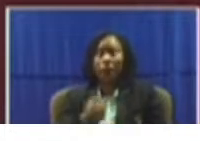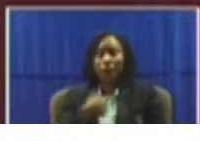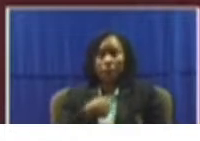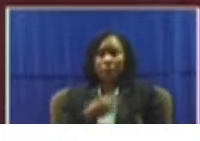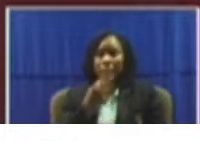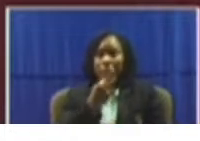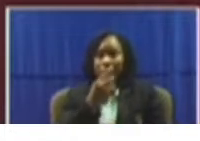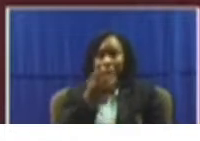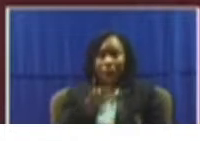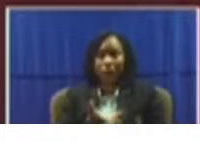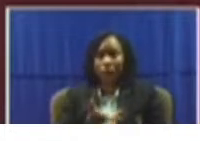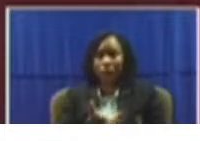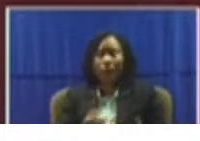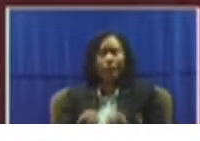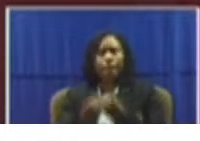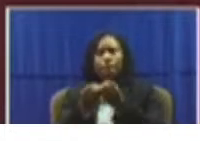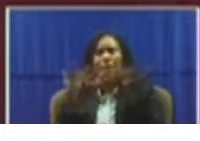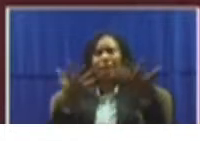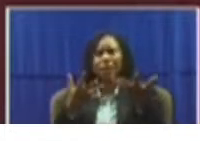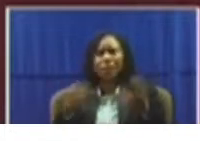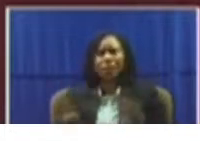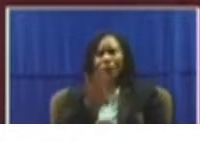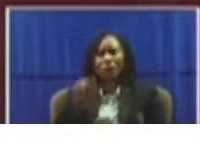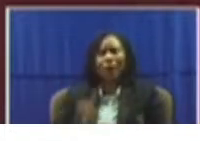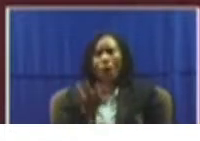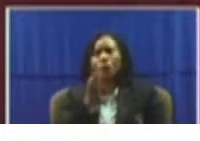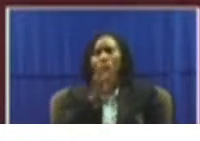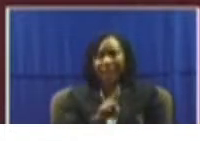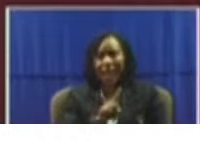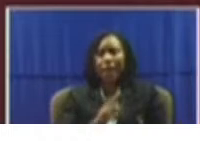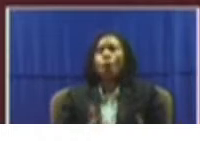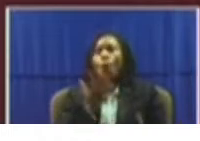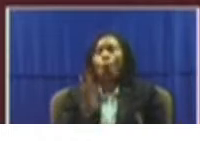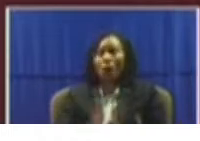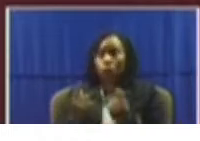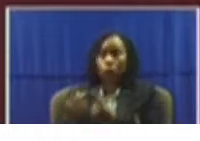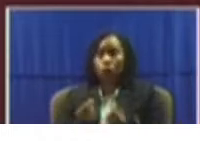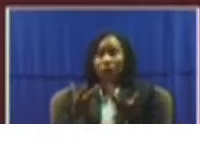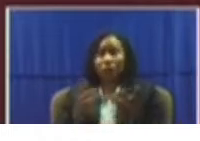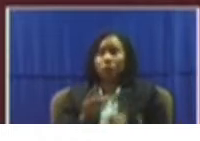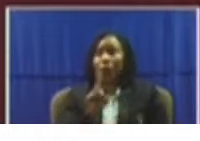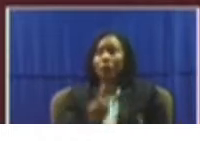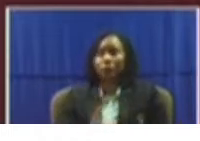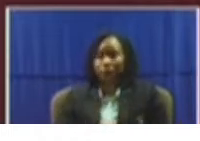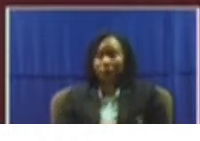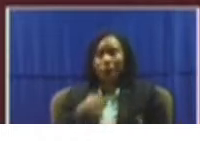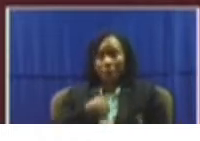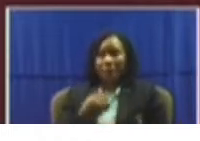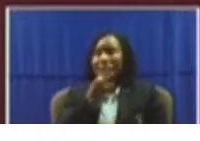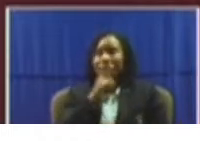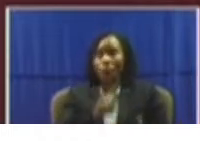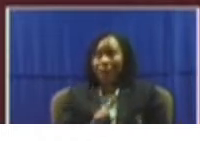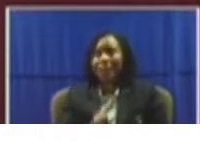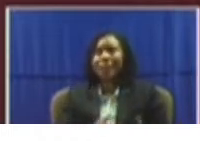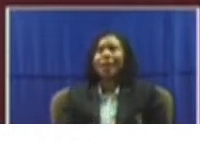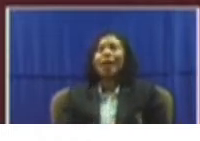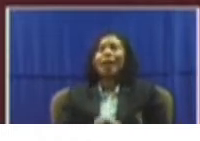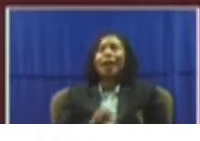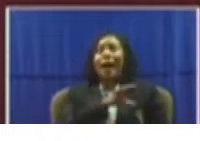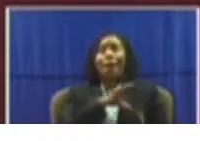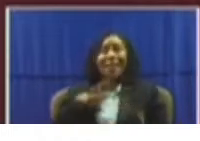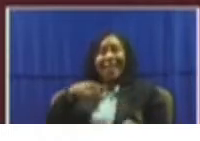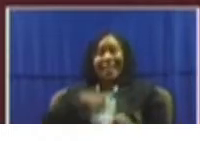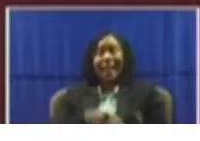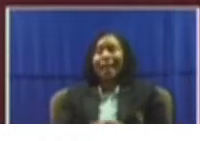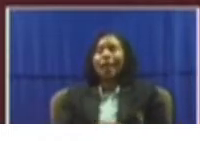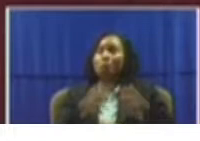what many South Africans want to say and what they want to have done. I am here to say that our cabinet is made up of criminals